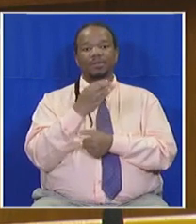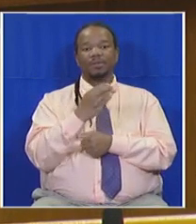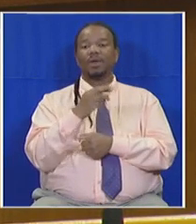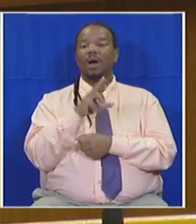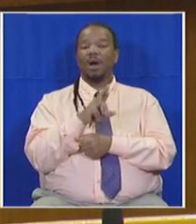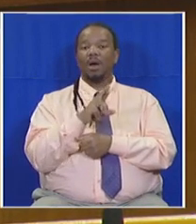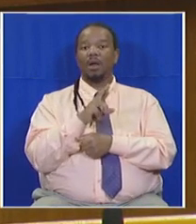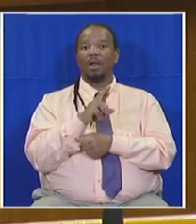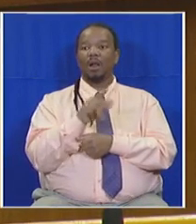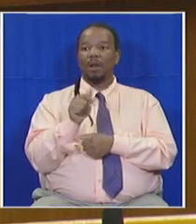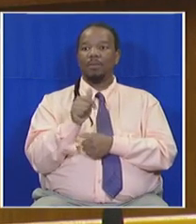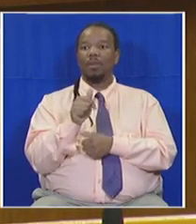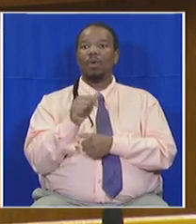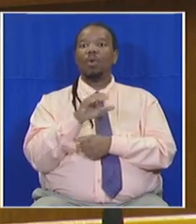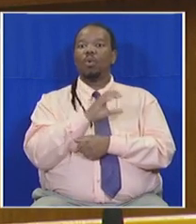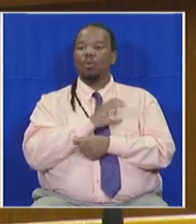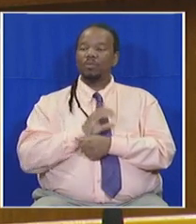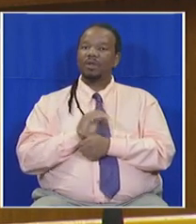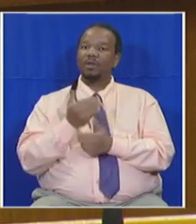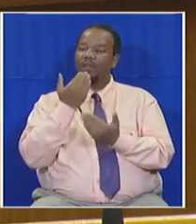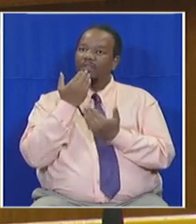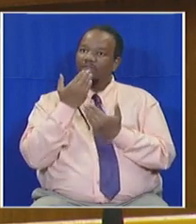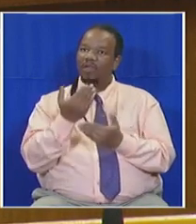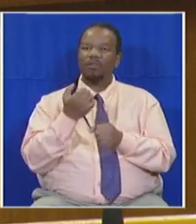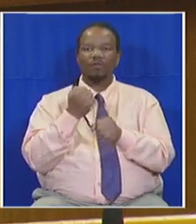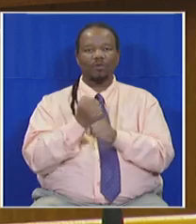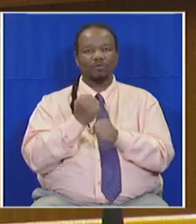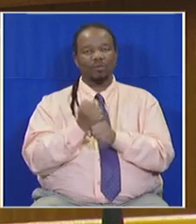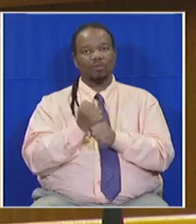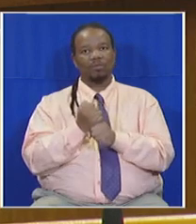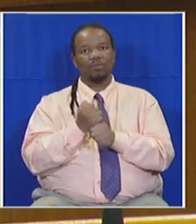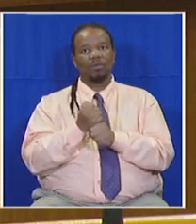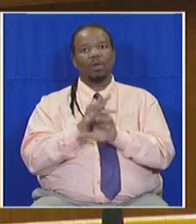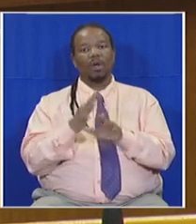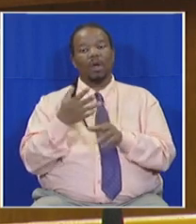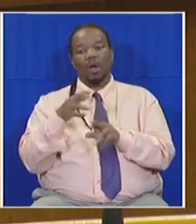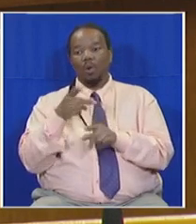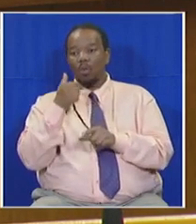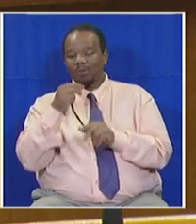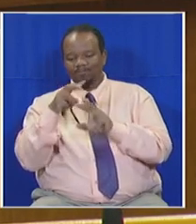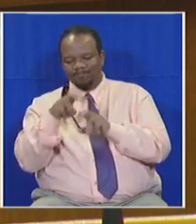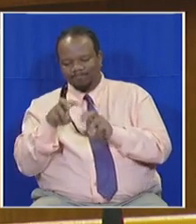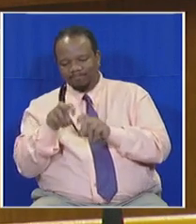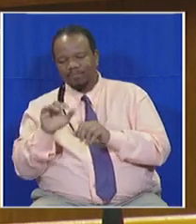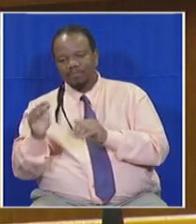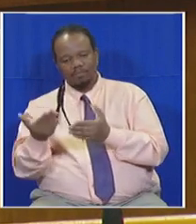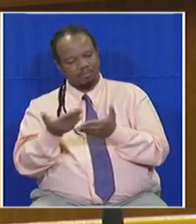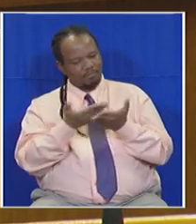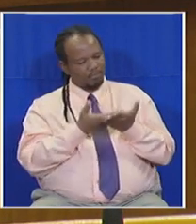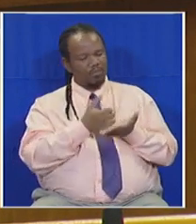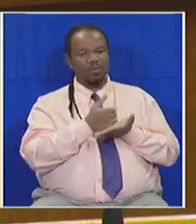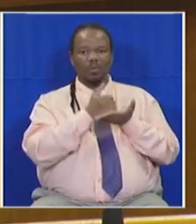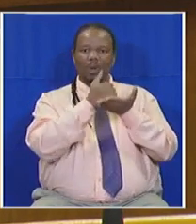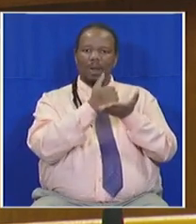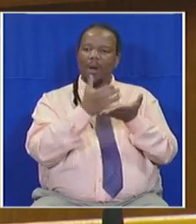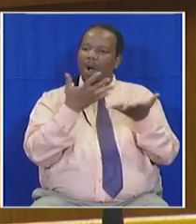probing further this initiation practice. Their findings, we hope, will be used to enhance and strengthen our